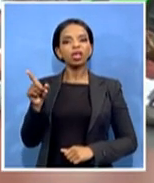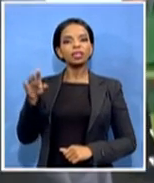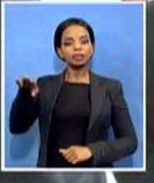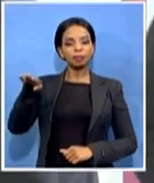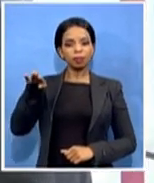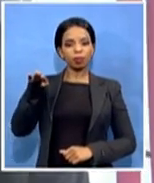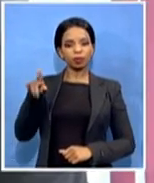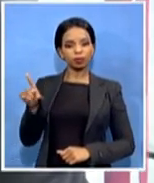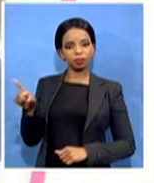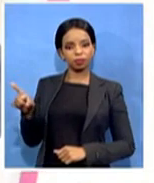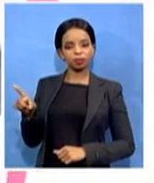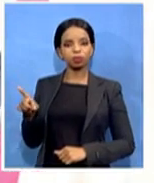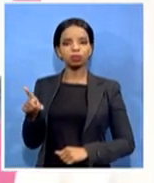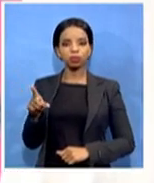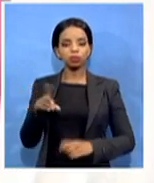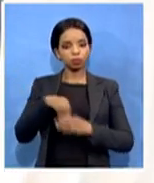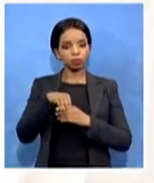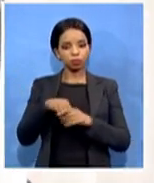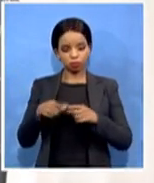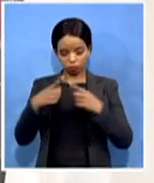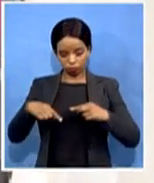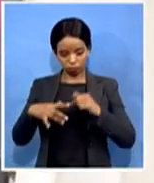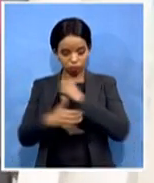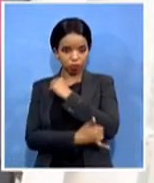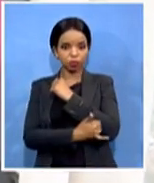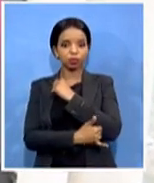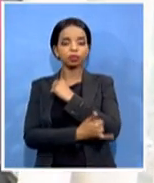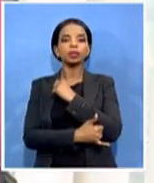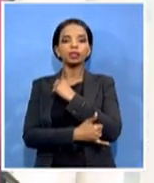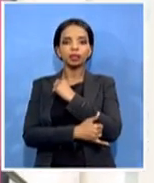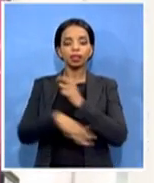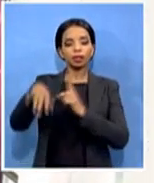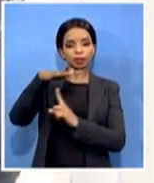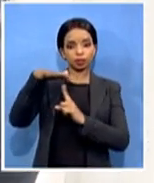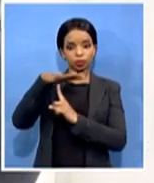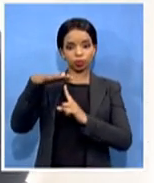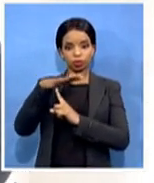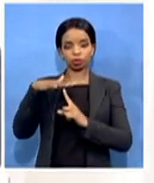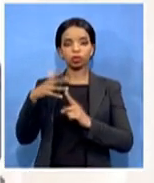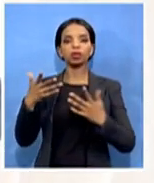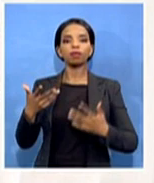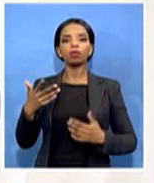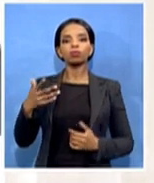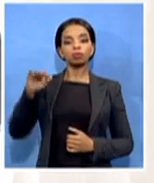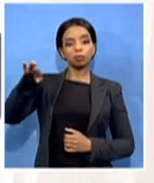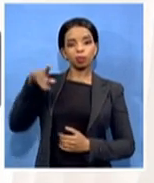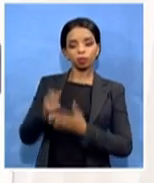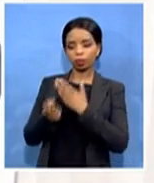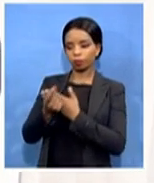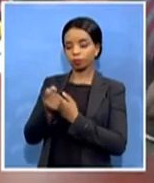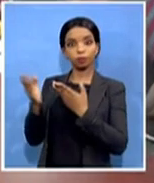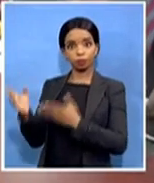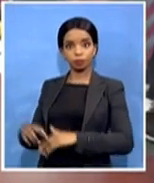country, and the situation in Zimbabwe needed their attention. You'd remember that earlier on, the envoy of the president